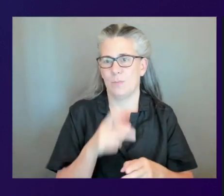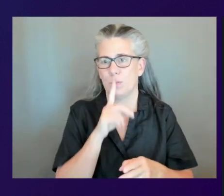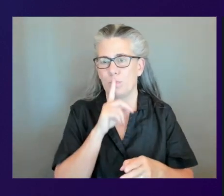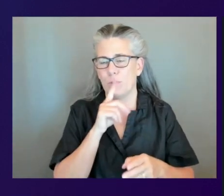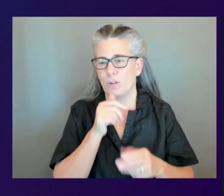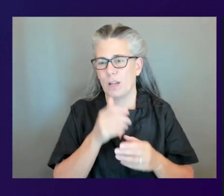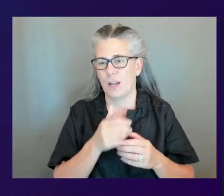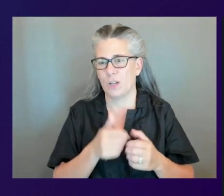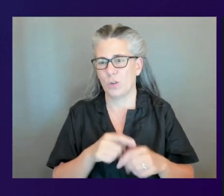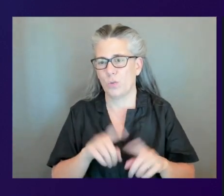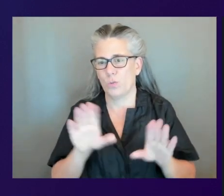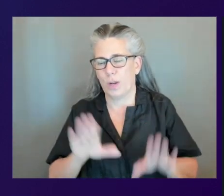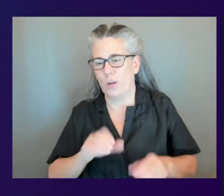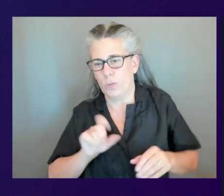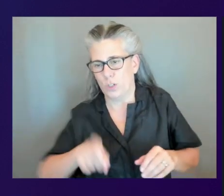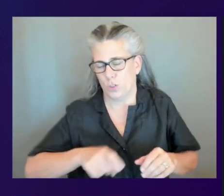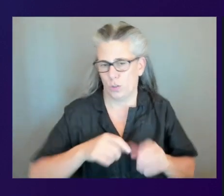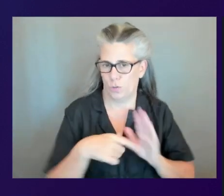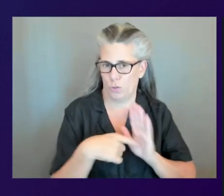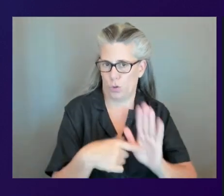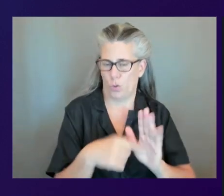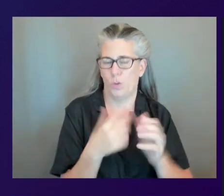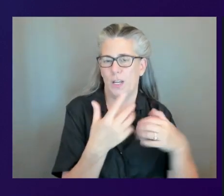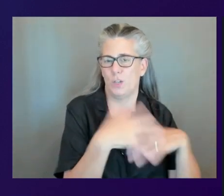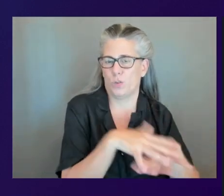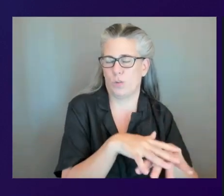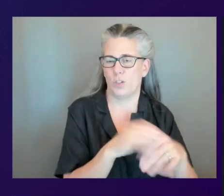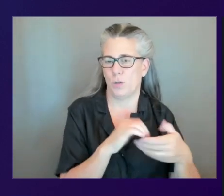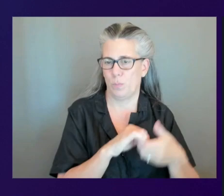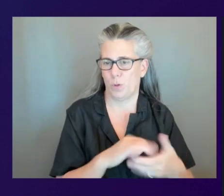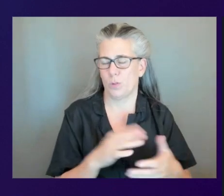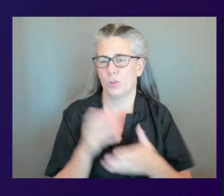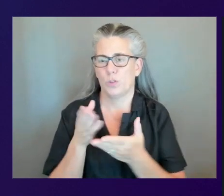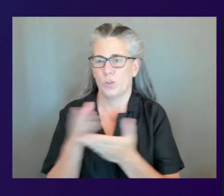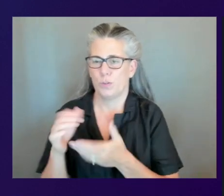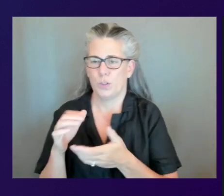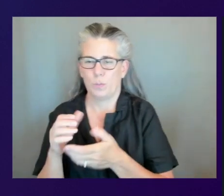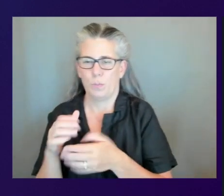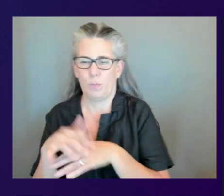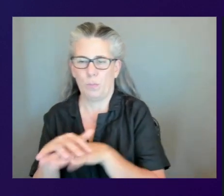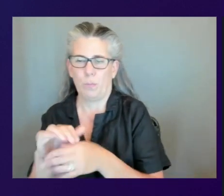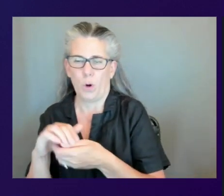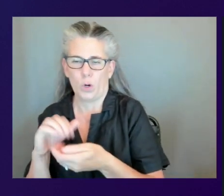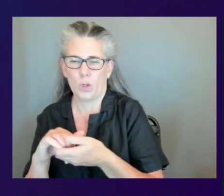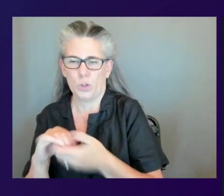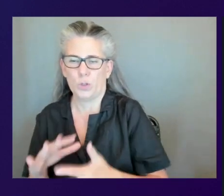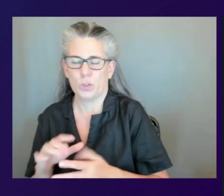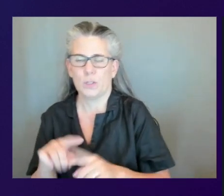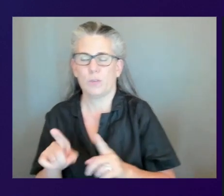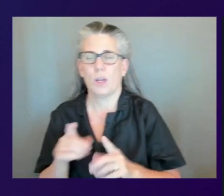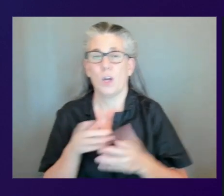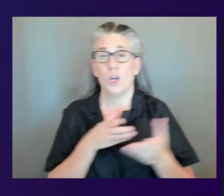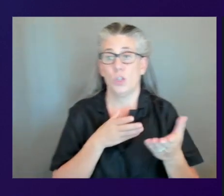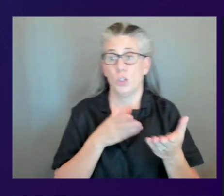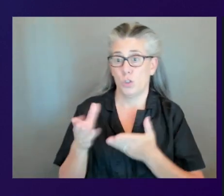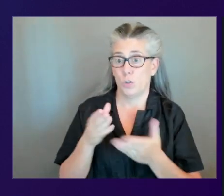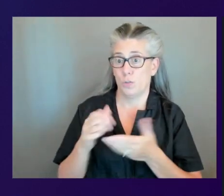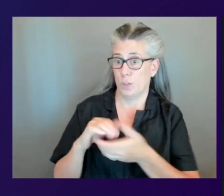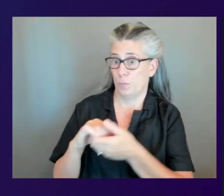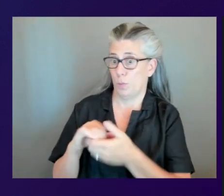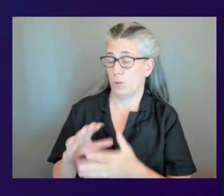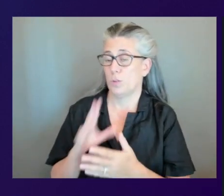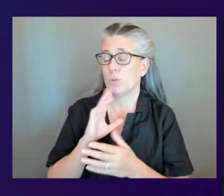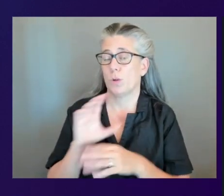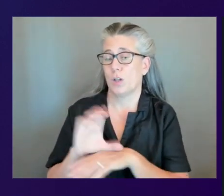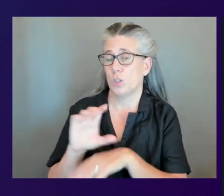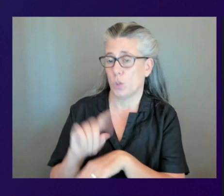partners and service partners a little better. Service partners are going to be those consulting firms that are,